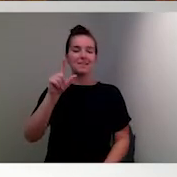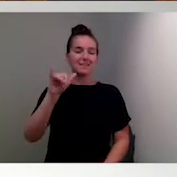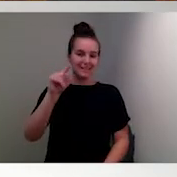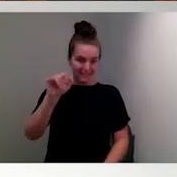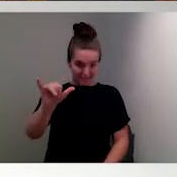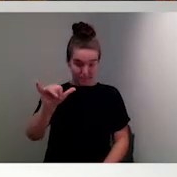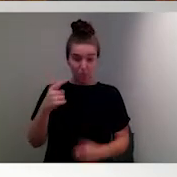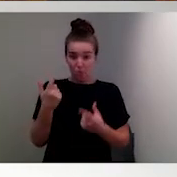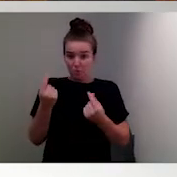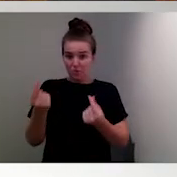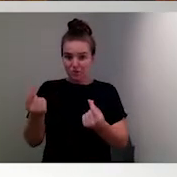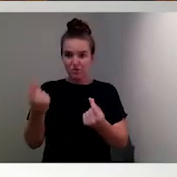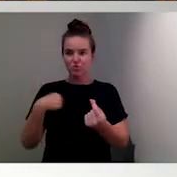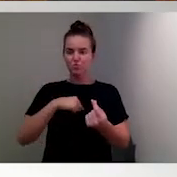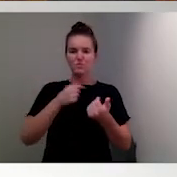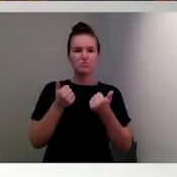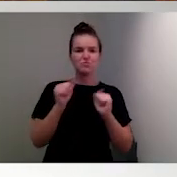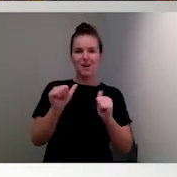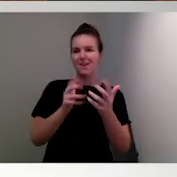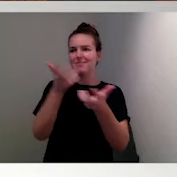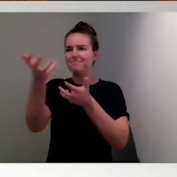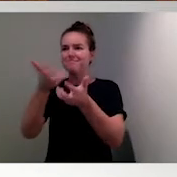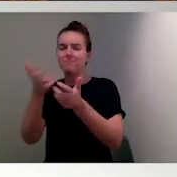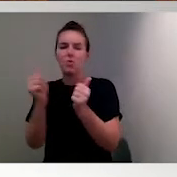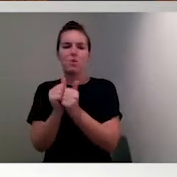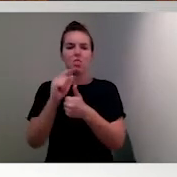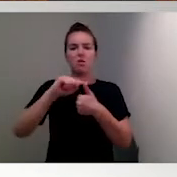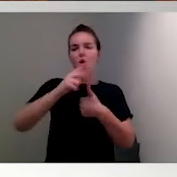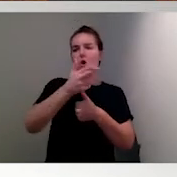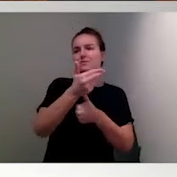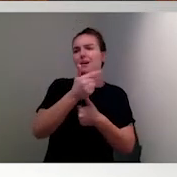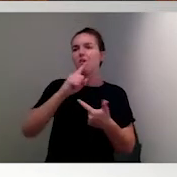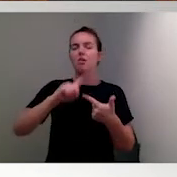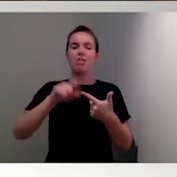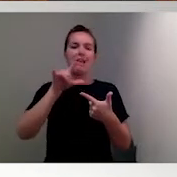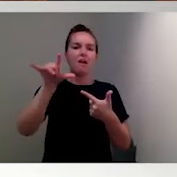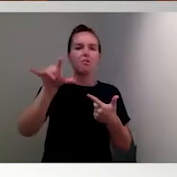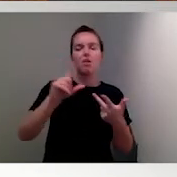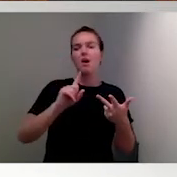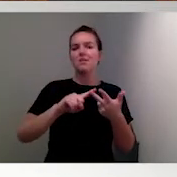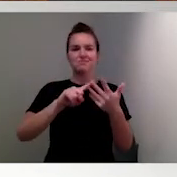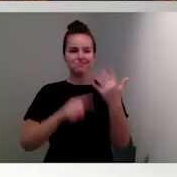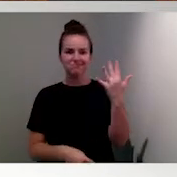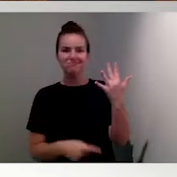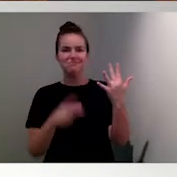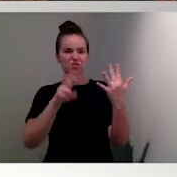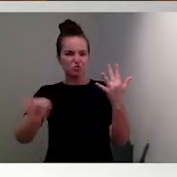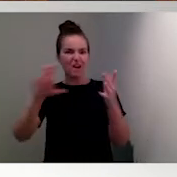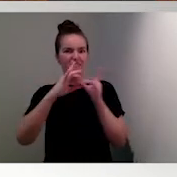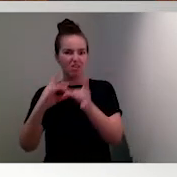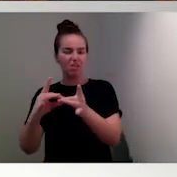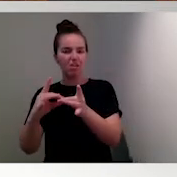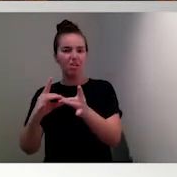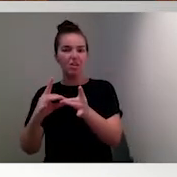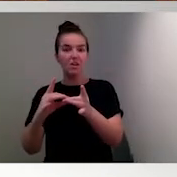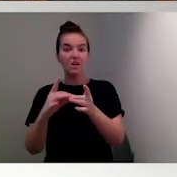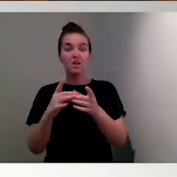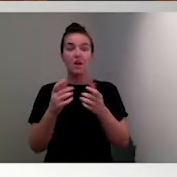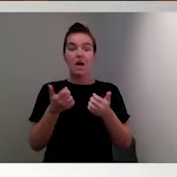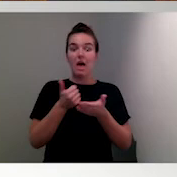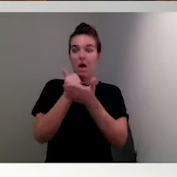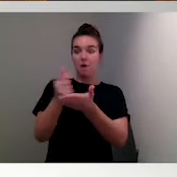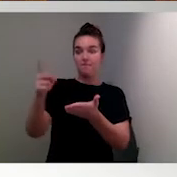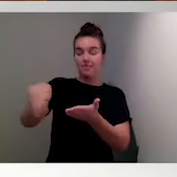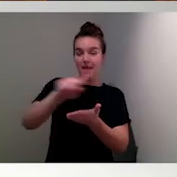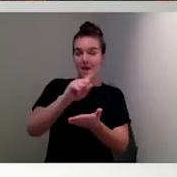airports, hoteliers, airlines, understanding about accessibility. We all know the ADA